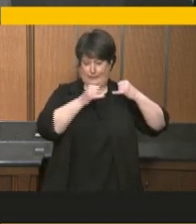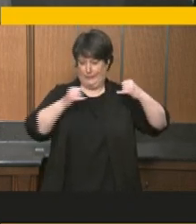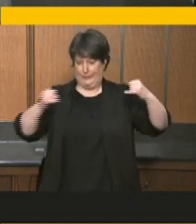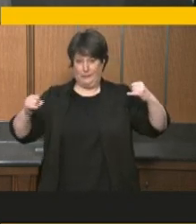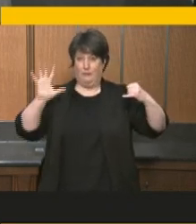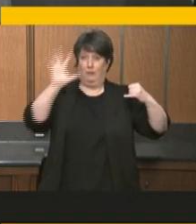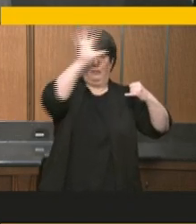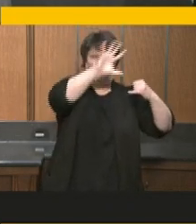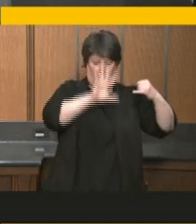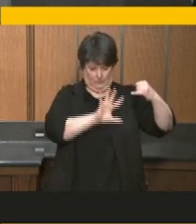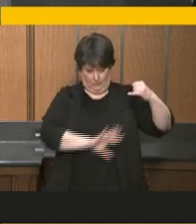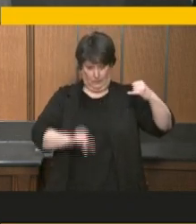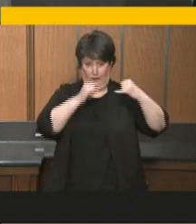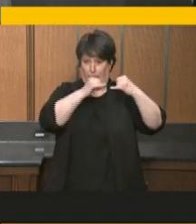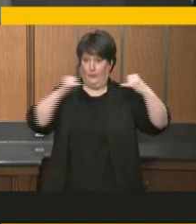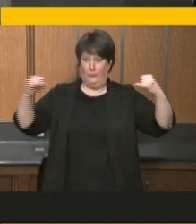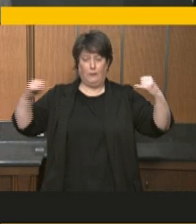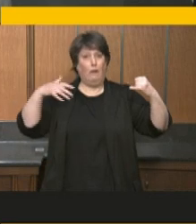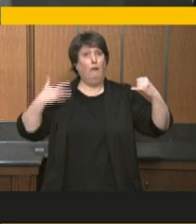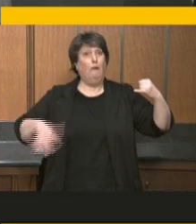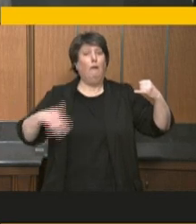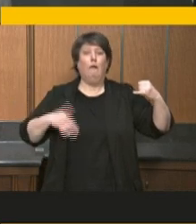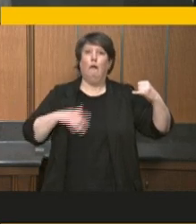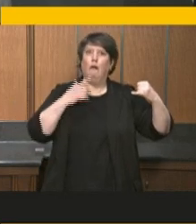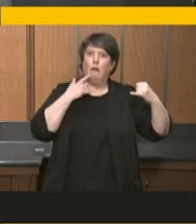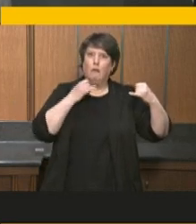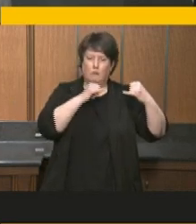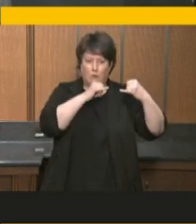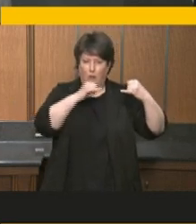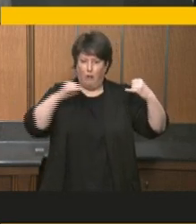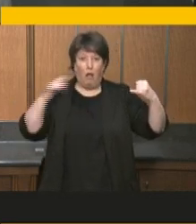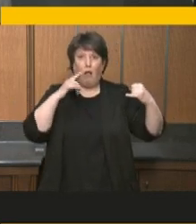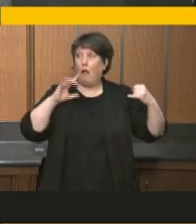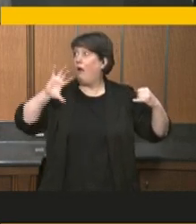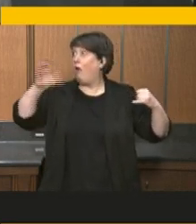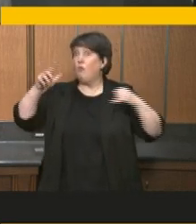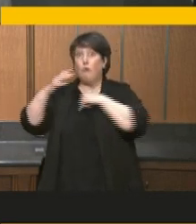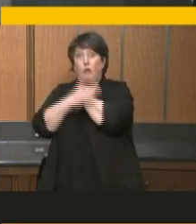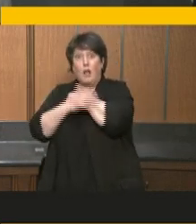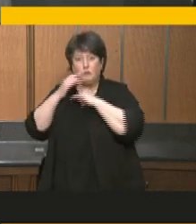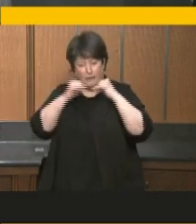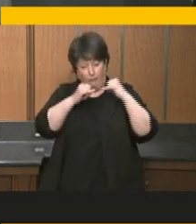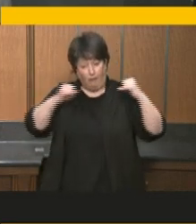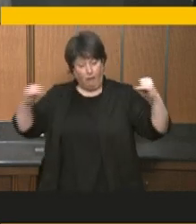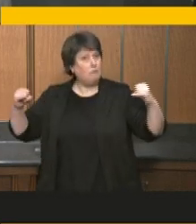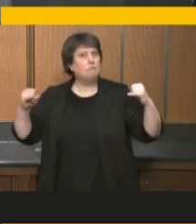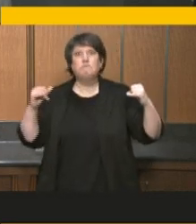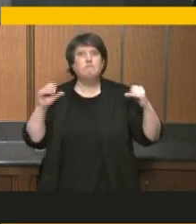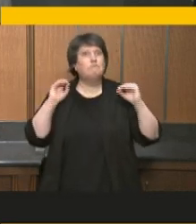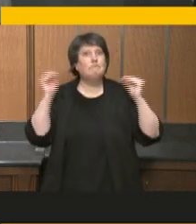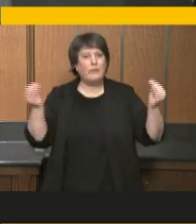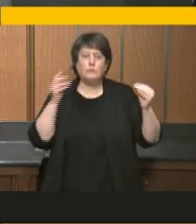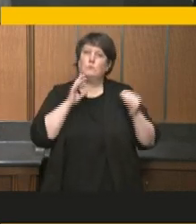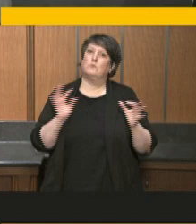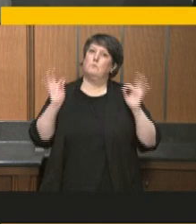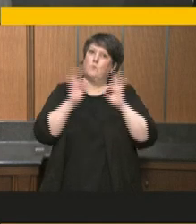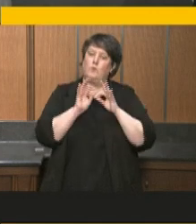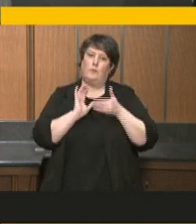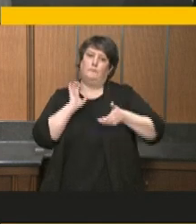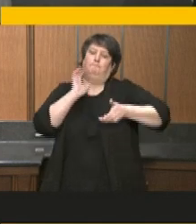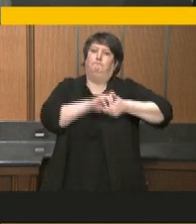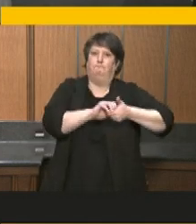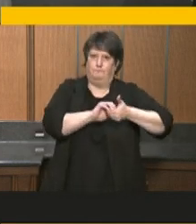countries acknowledge and recognize how our economies are integrated and how important it is that we work so collaboratively